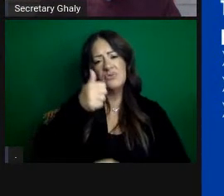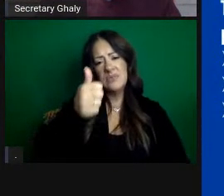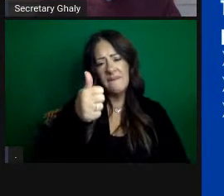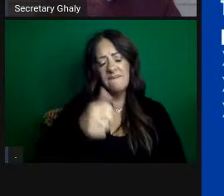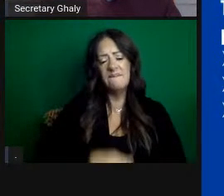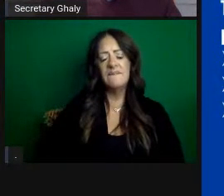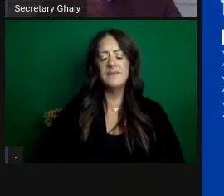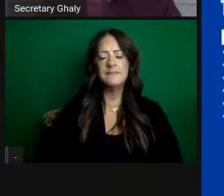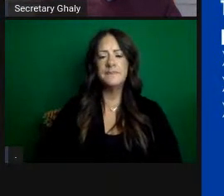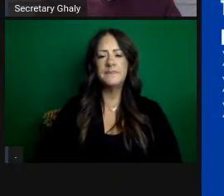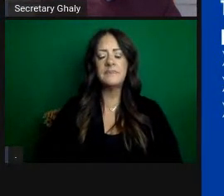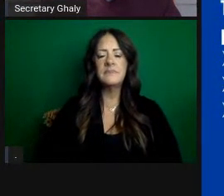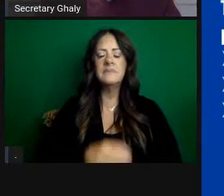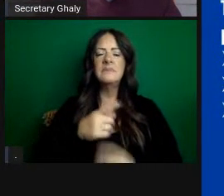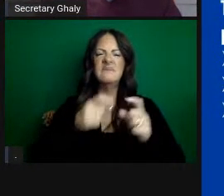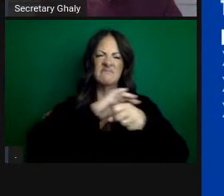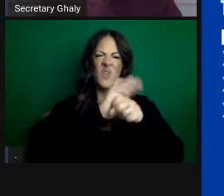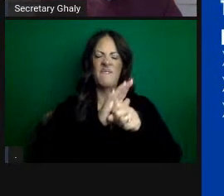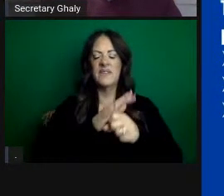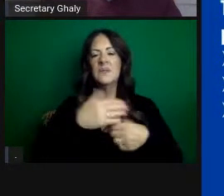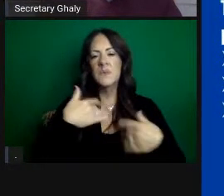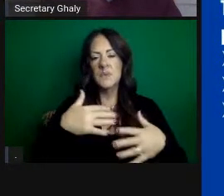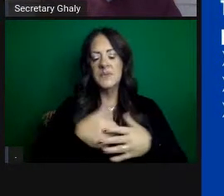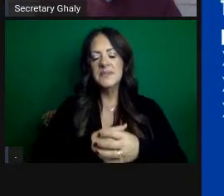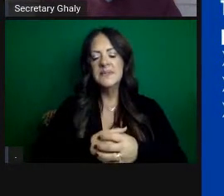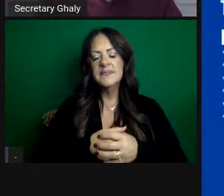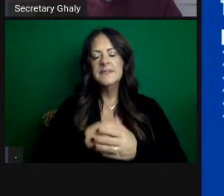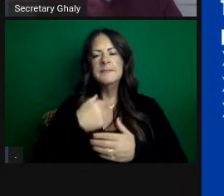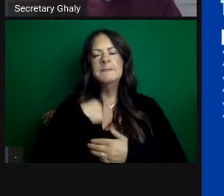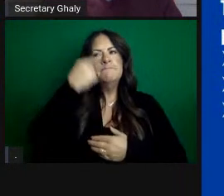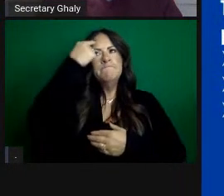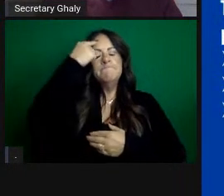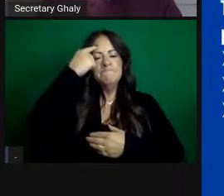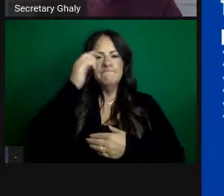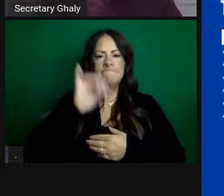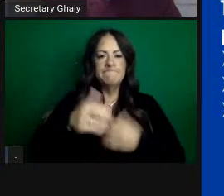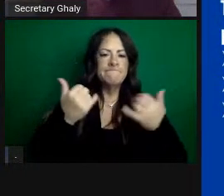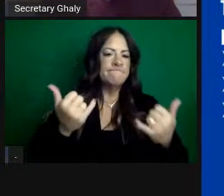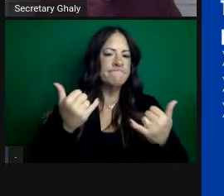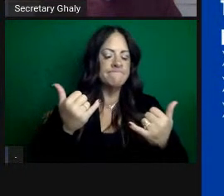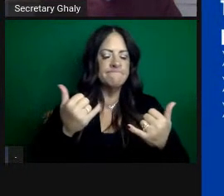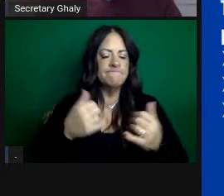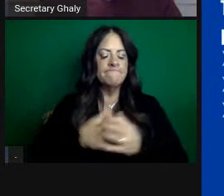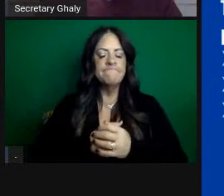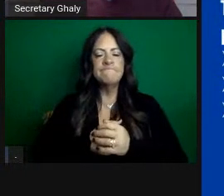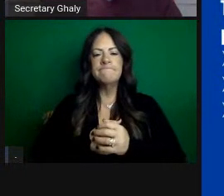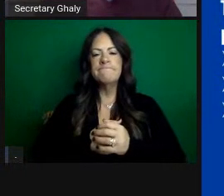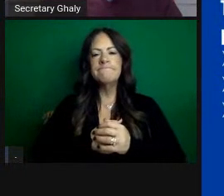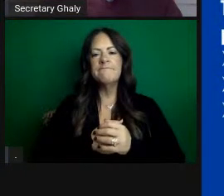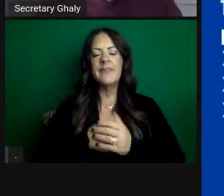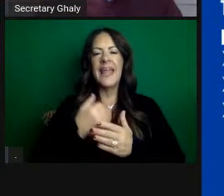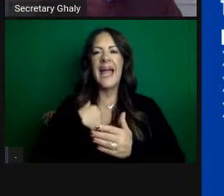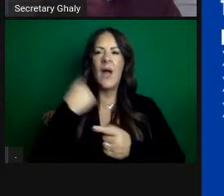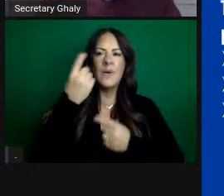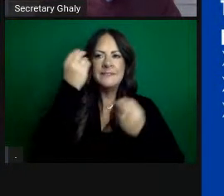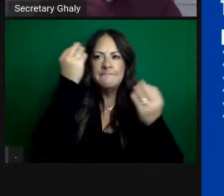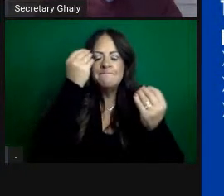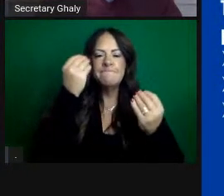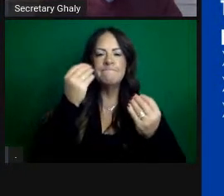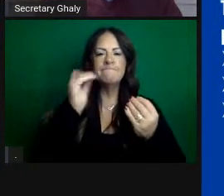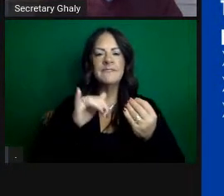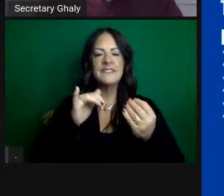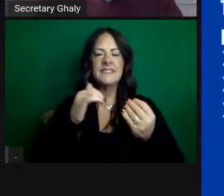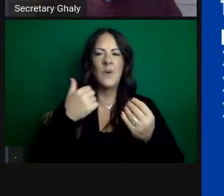be protected from COVID-19. I often think about this moment as I think about the